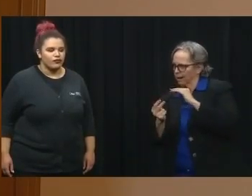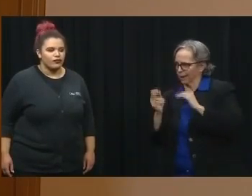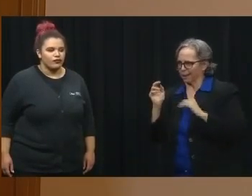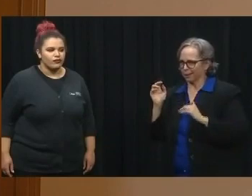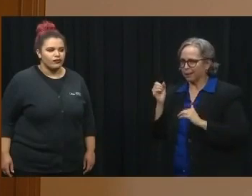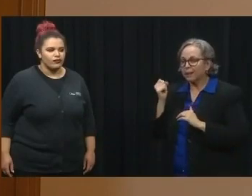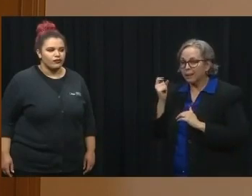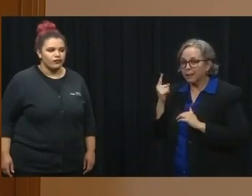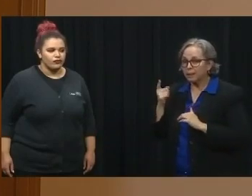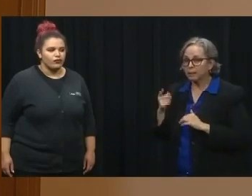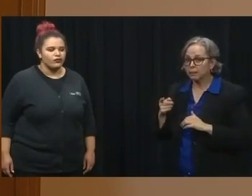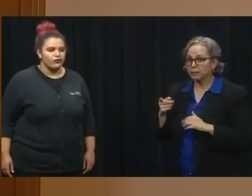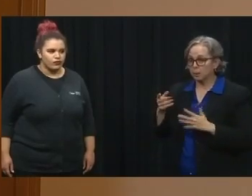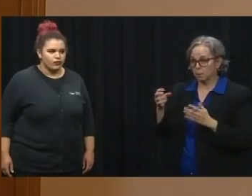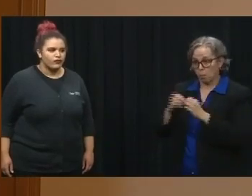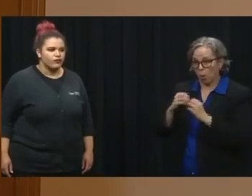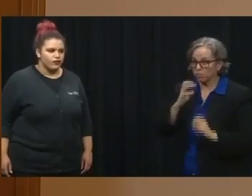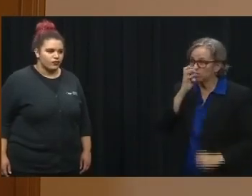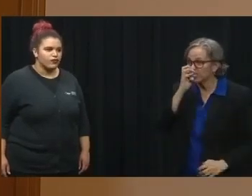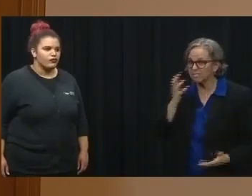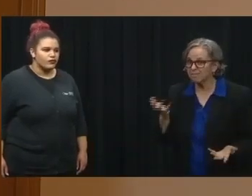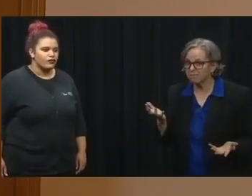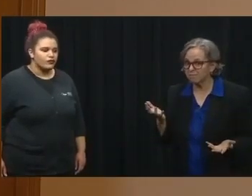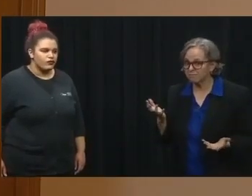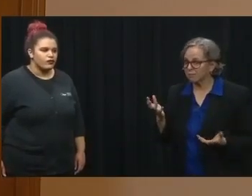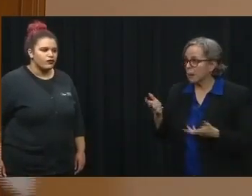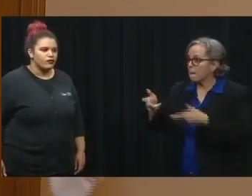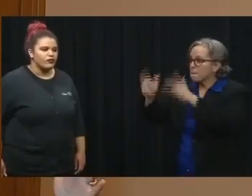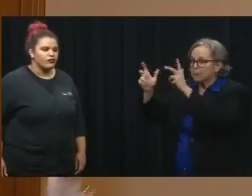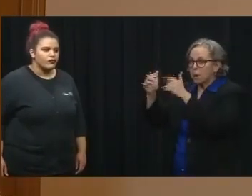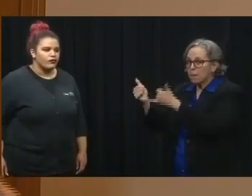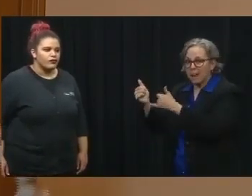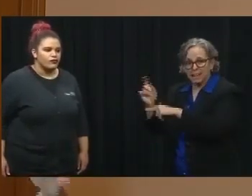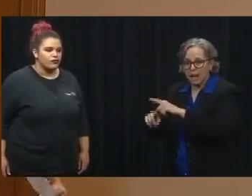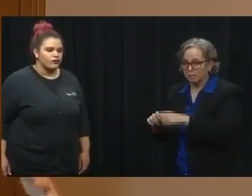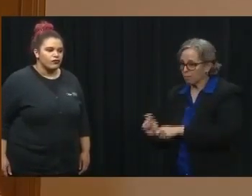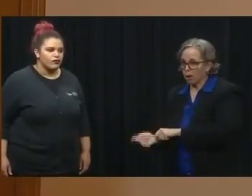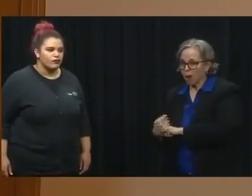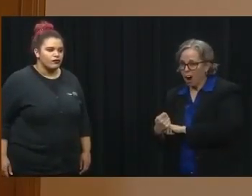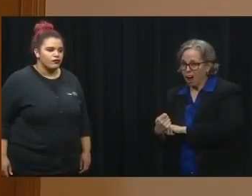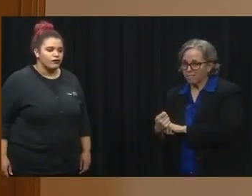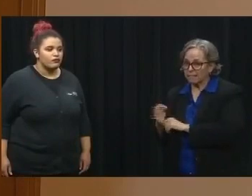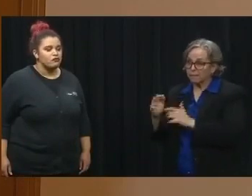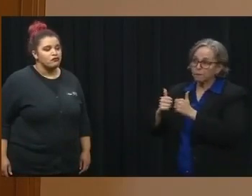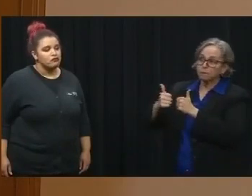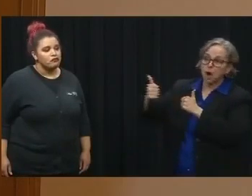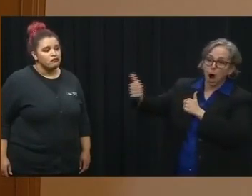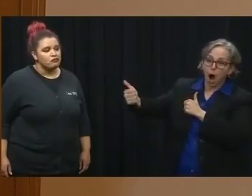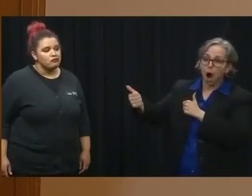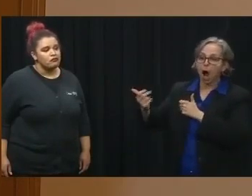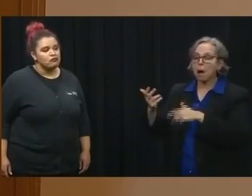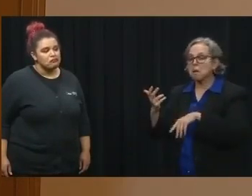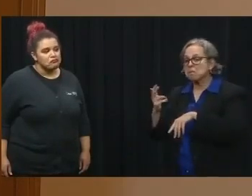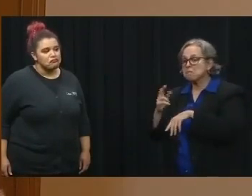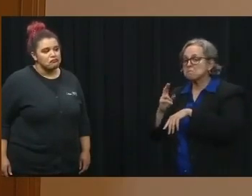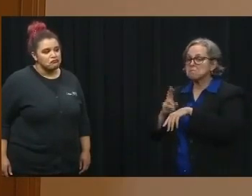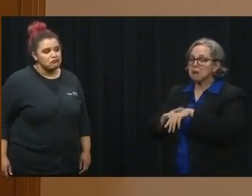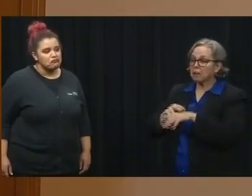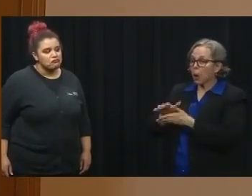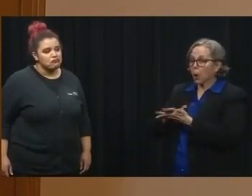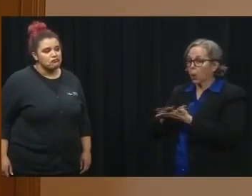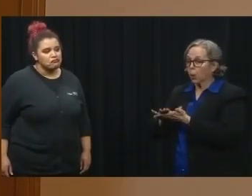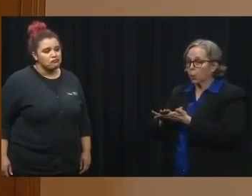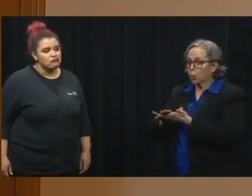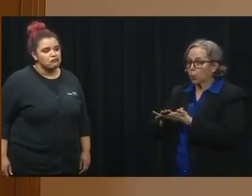playing basketball on the court. Golf, somebody asked for, if you're far apart and you're out in nature golfing and clean off your clubs, that